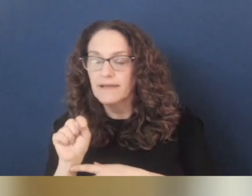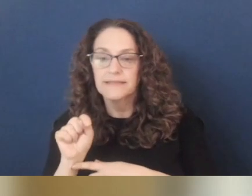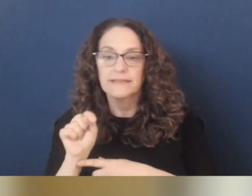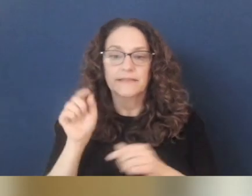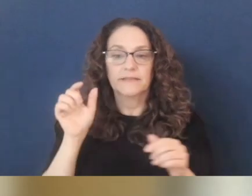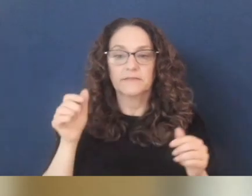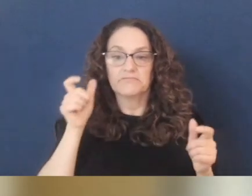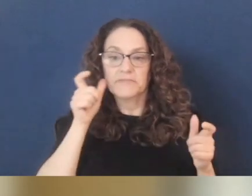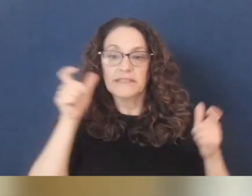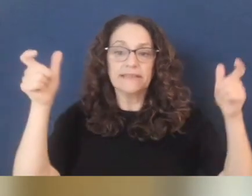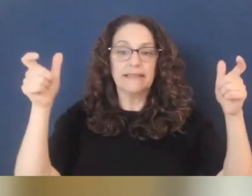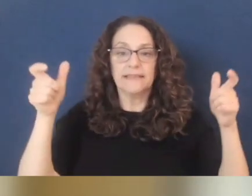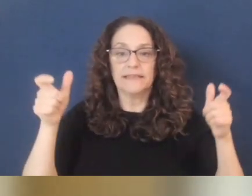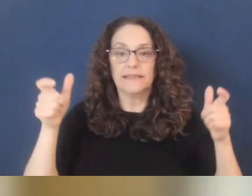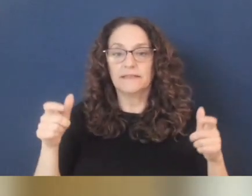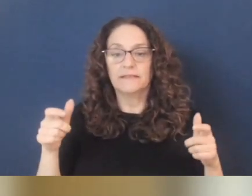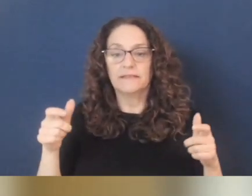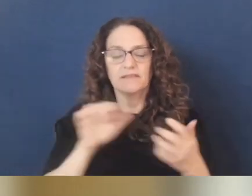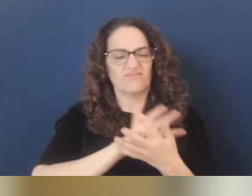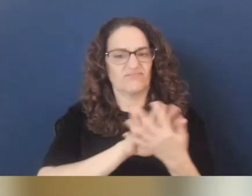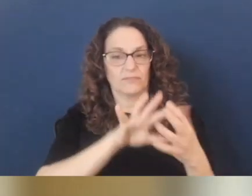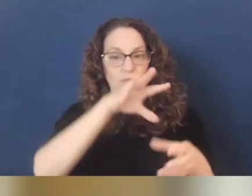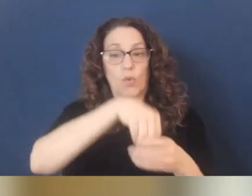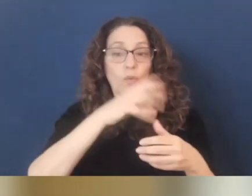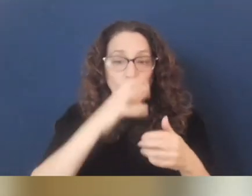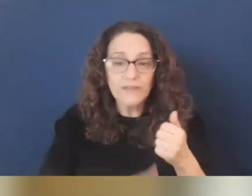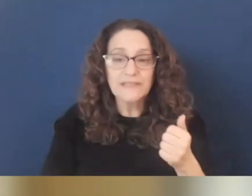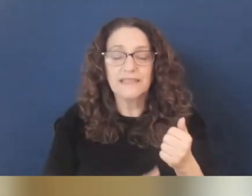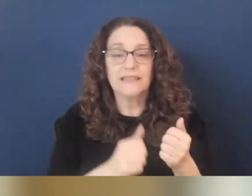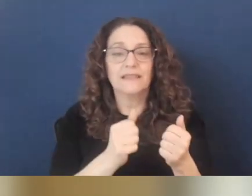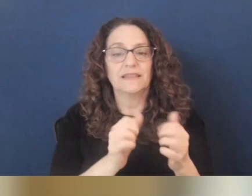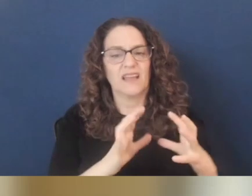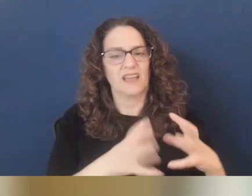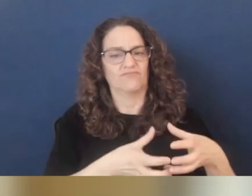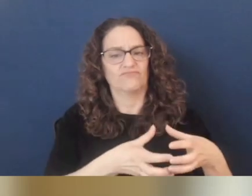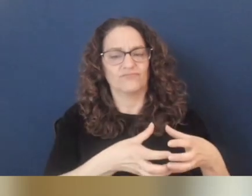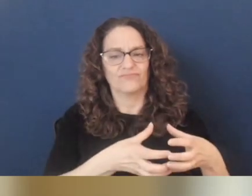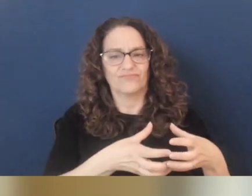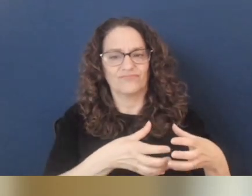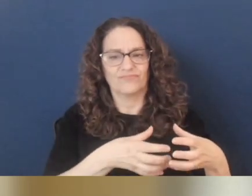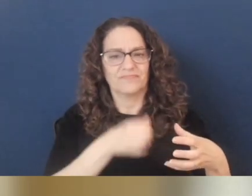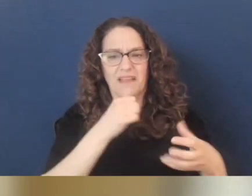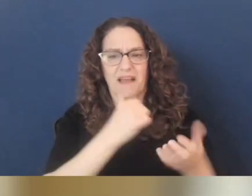and arrogance and, you know, cruelty, you know, those nasty thoughts.